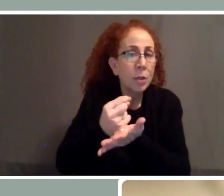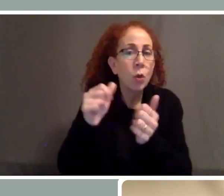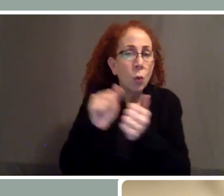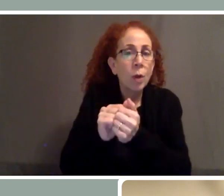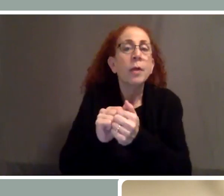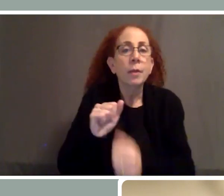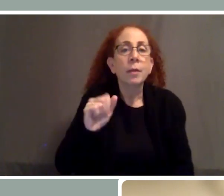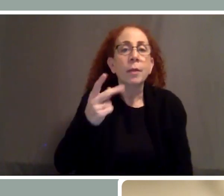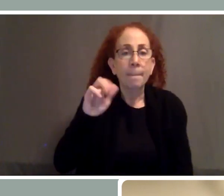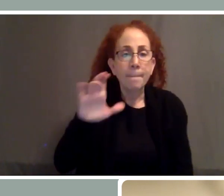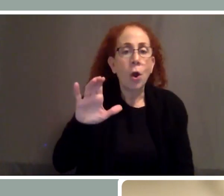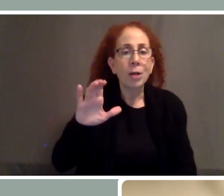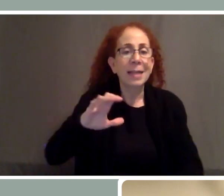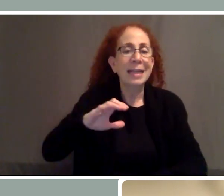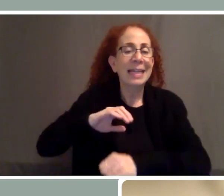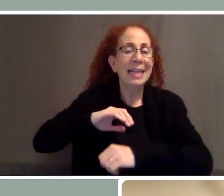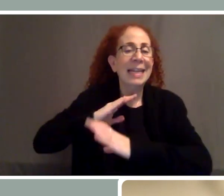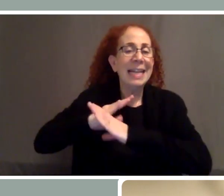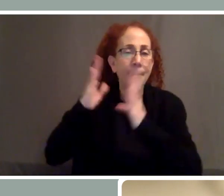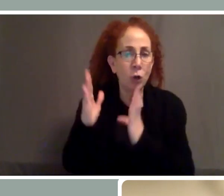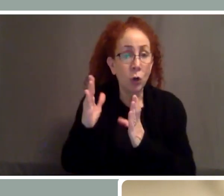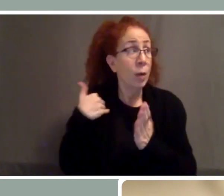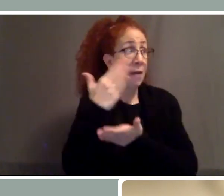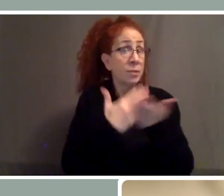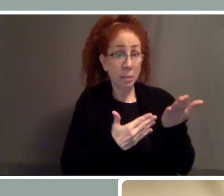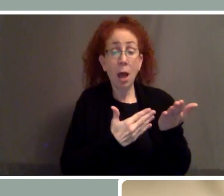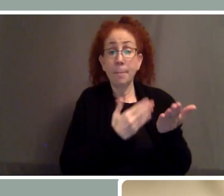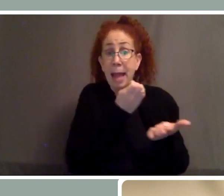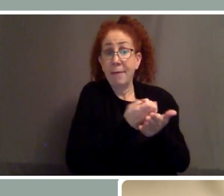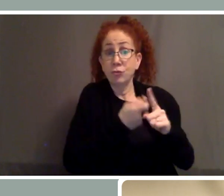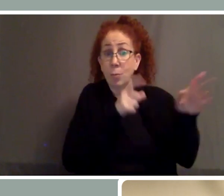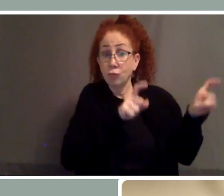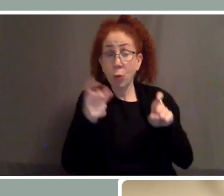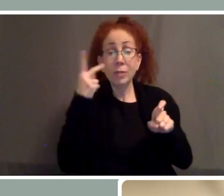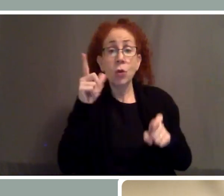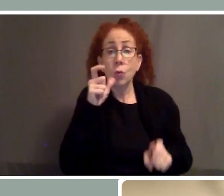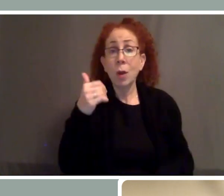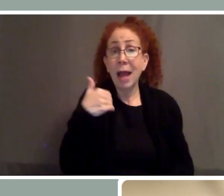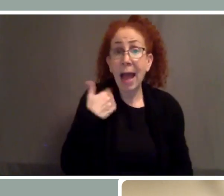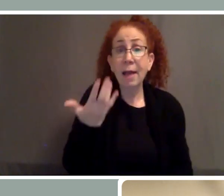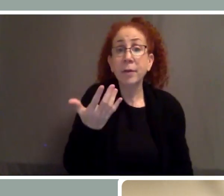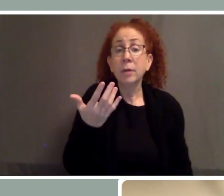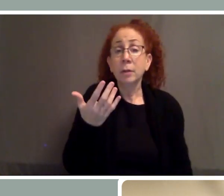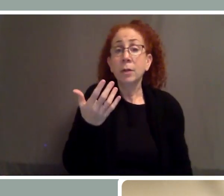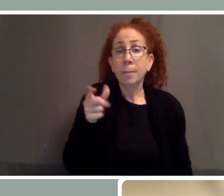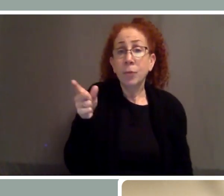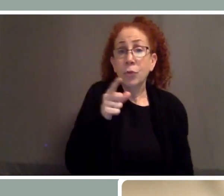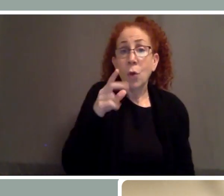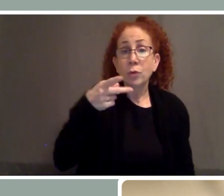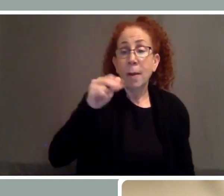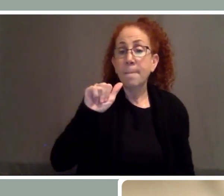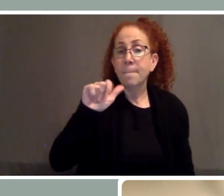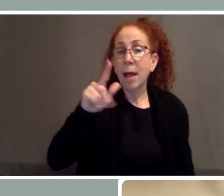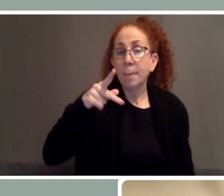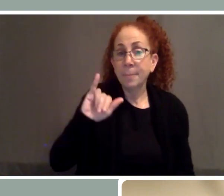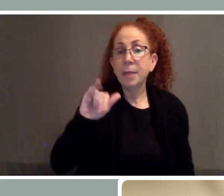PARP inhibitor. And we also have some evidence from some trials suggesting that women who carry PALB2 mutations might also benefit from PARP inhibitors. So again,